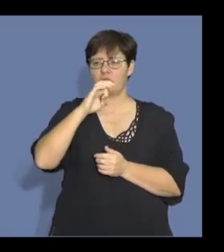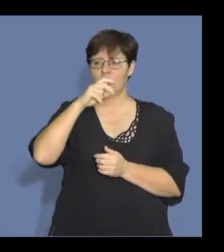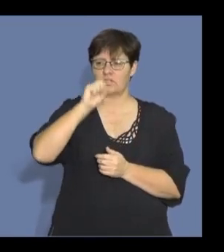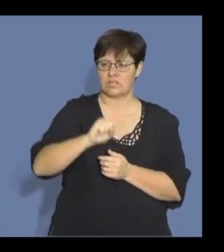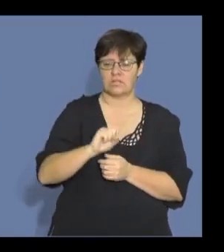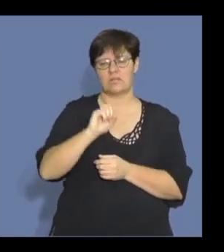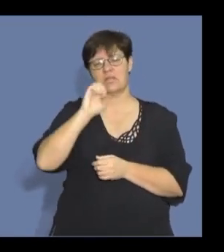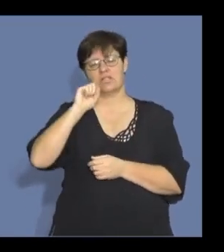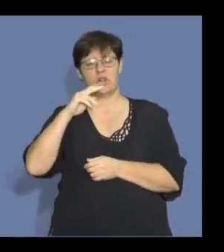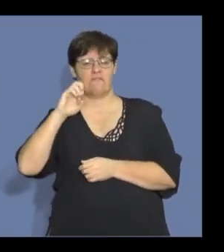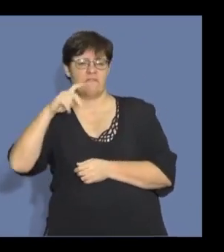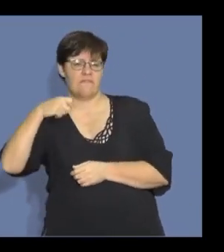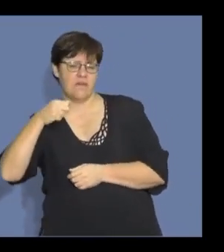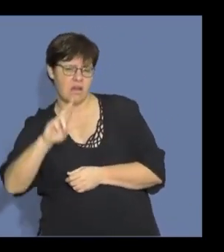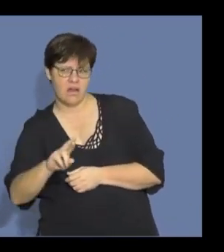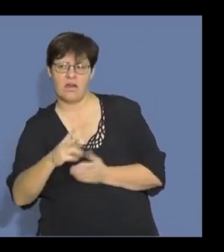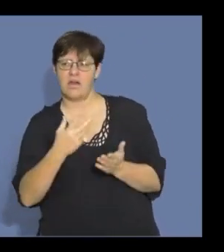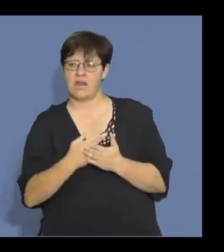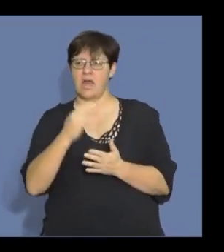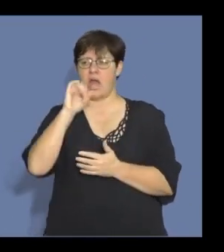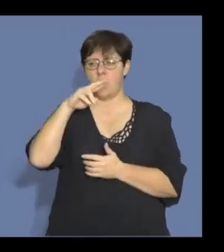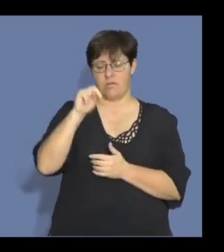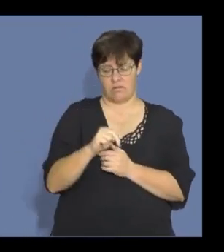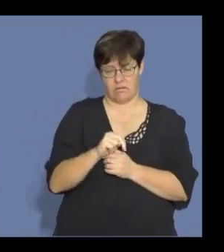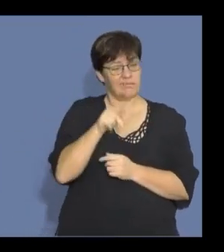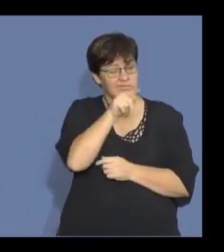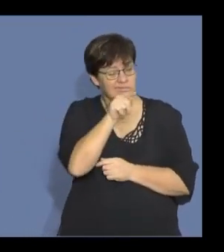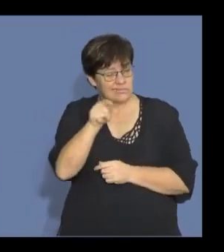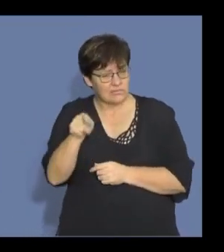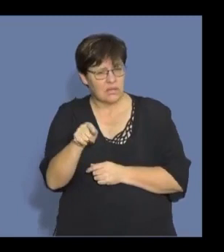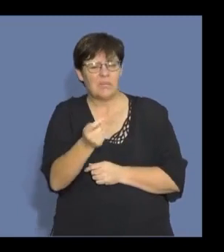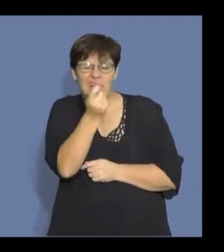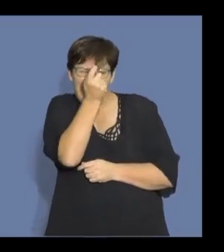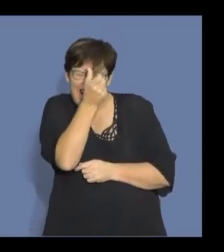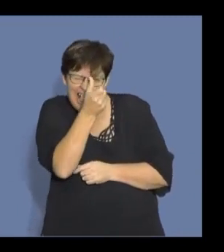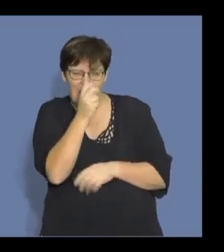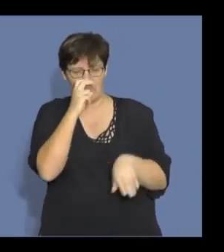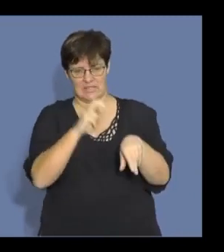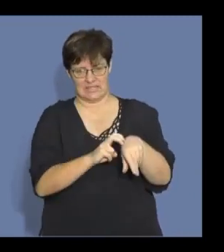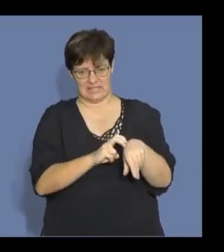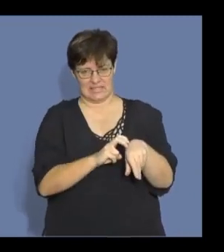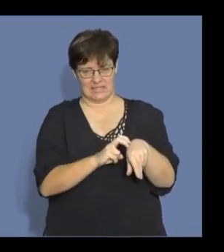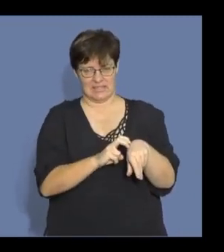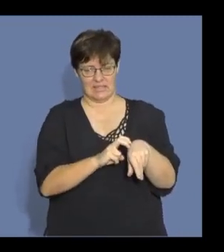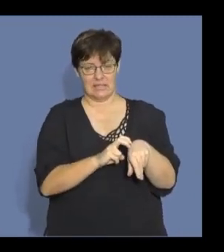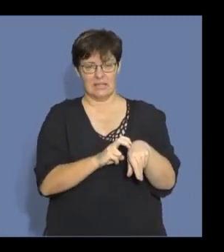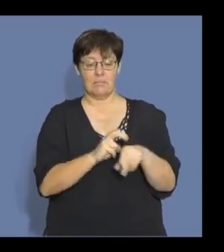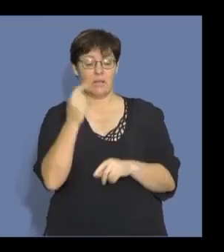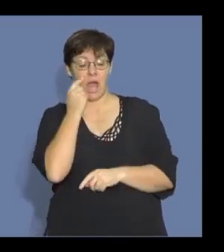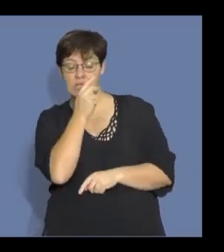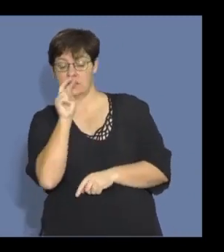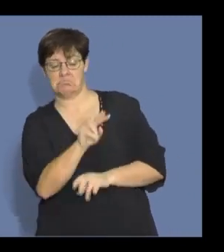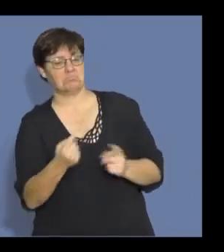sulfur, iron, and other elements that are really required in micro quantities. And hence we say these are essential, but in